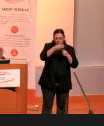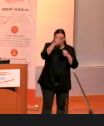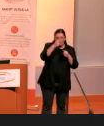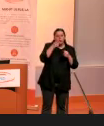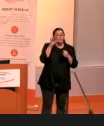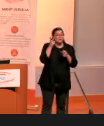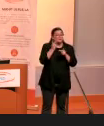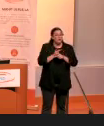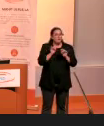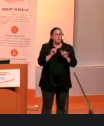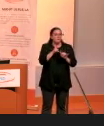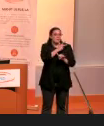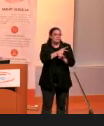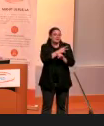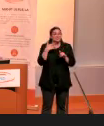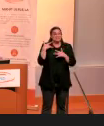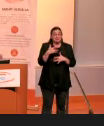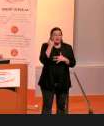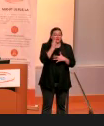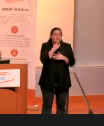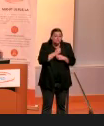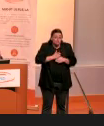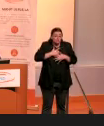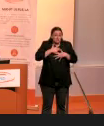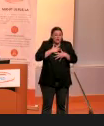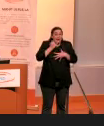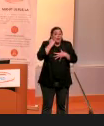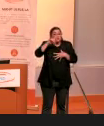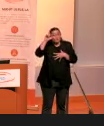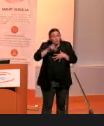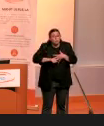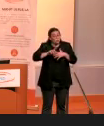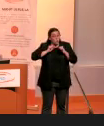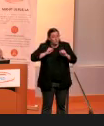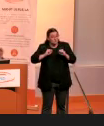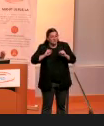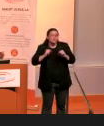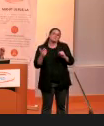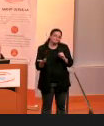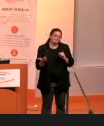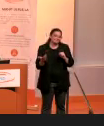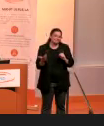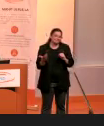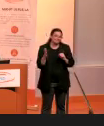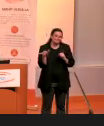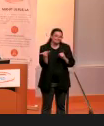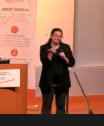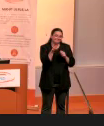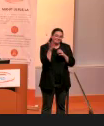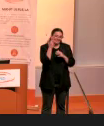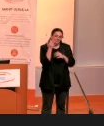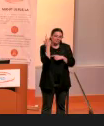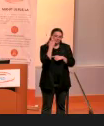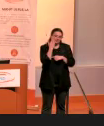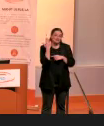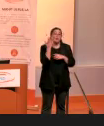were much more likely to have that inflammatory HDL if they had low levels of exercise compared to those patients who were getting a